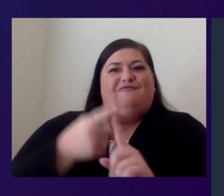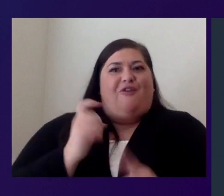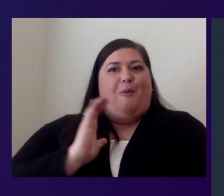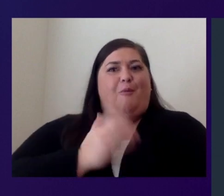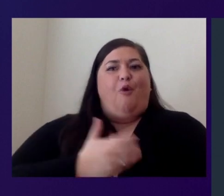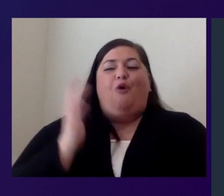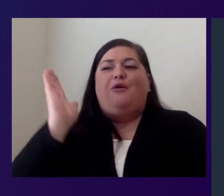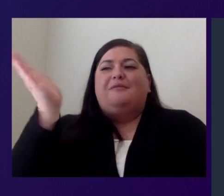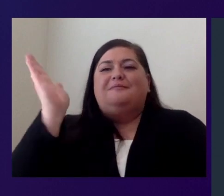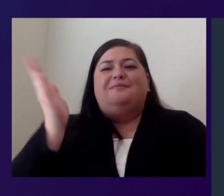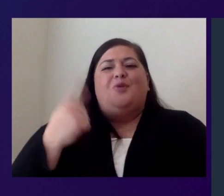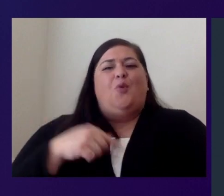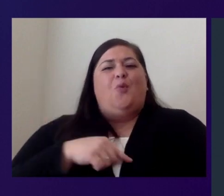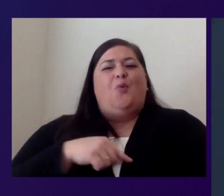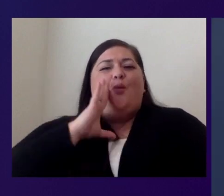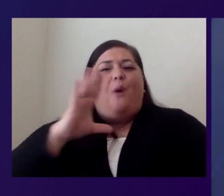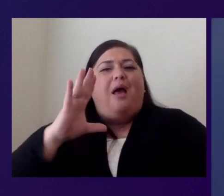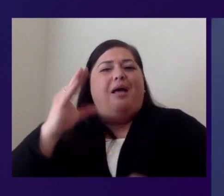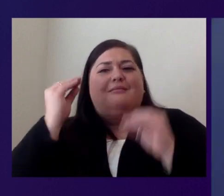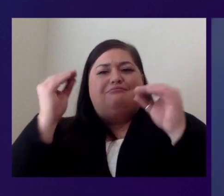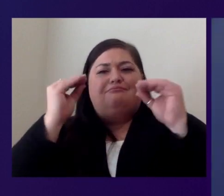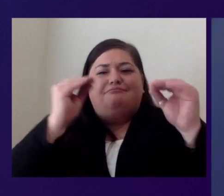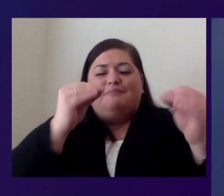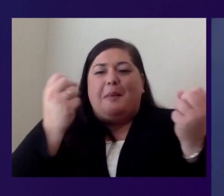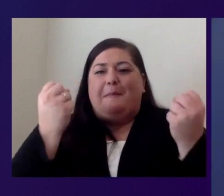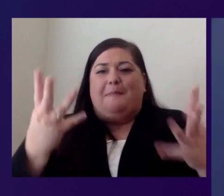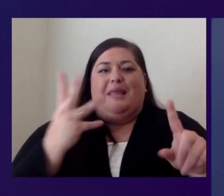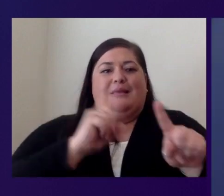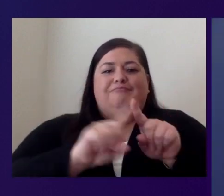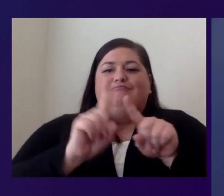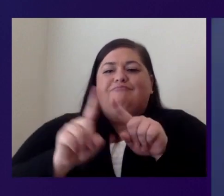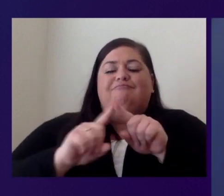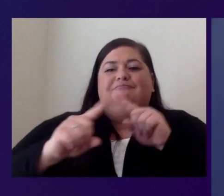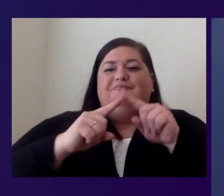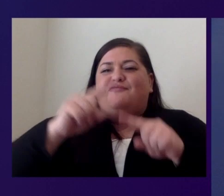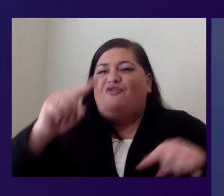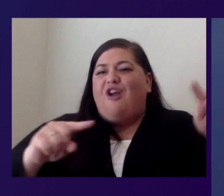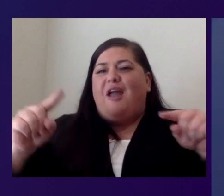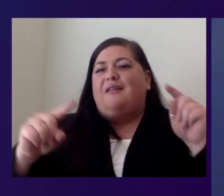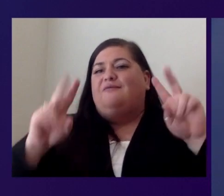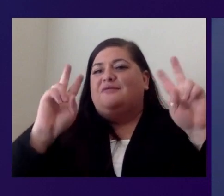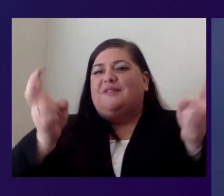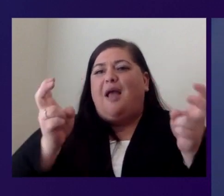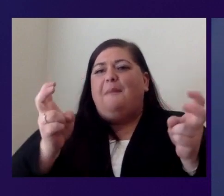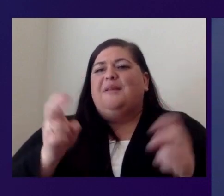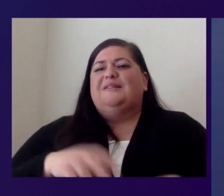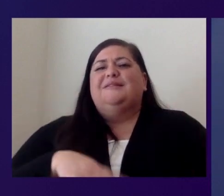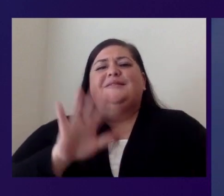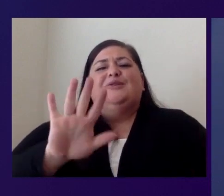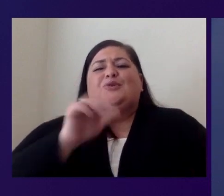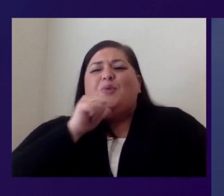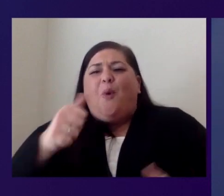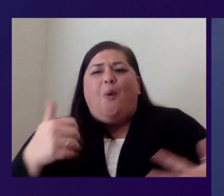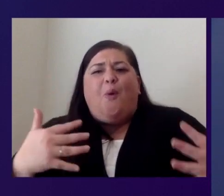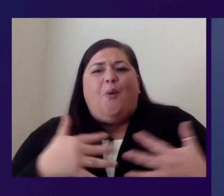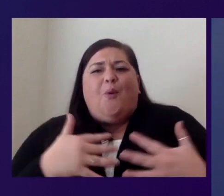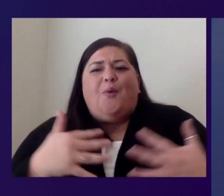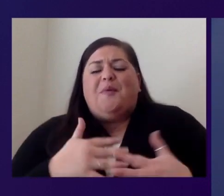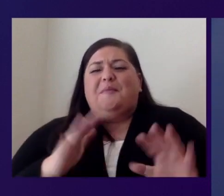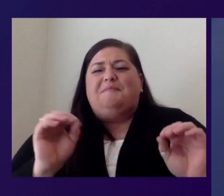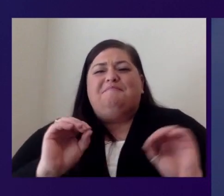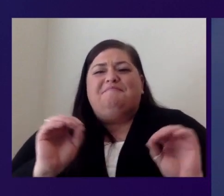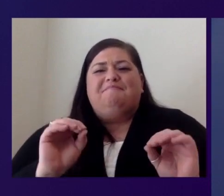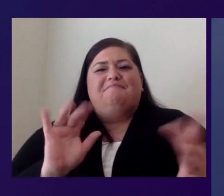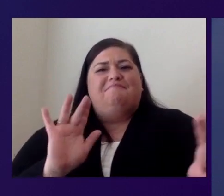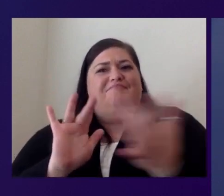so much ground and so many more topics. Ask questions. Don't hesitate. definitely either get in touch with your account rep